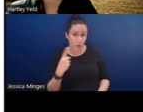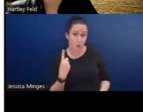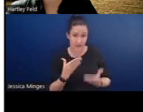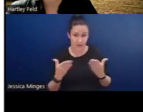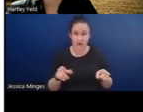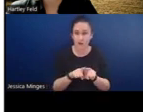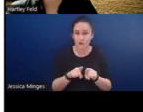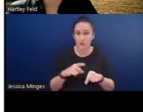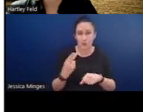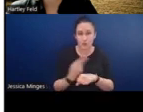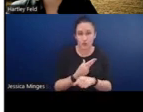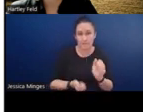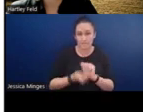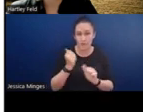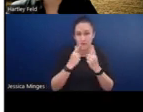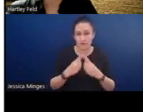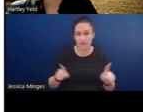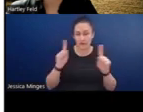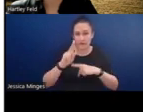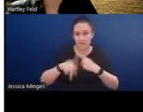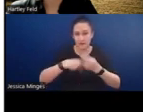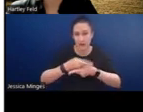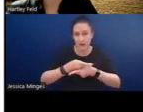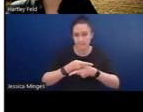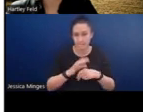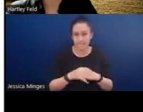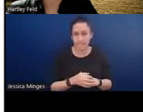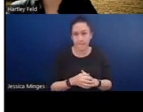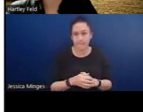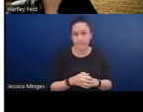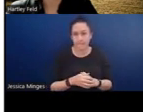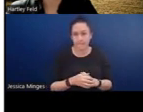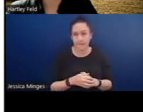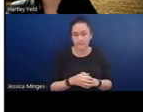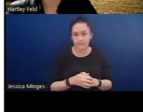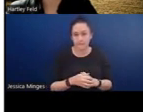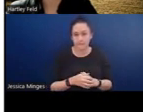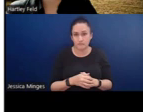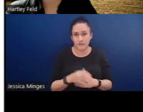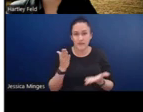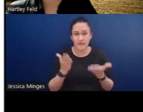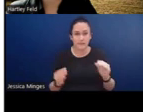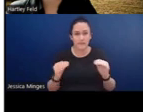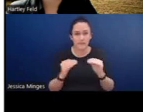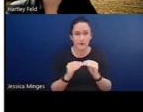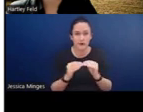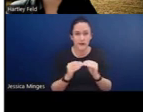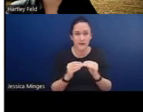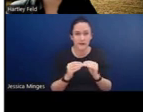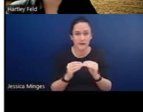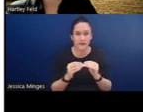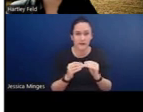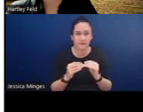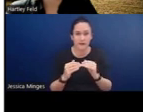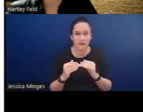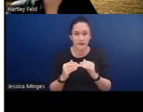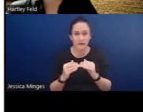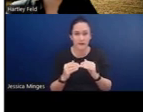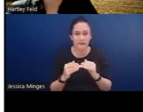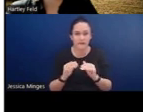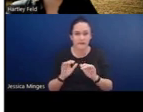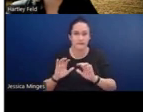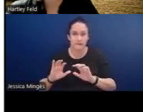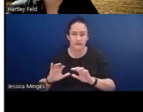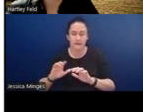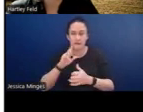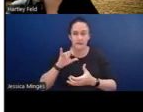use the most effective forms of contraception. And that there might be a bit of a heavy hand for them to do that, rather than have all kinds